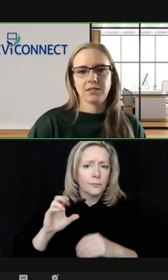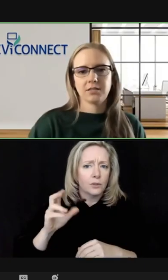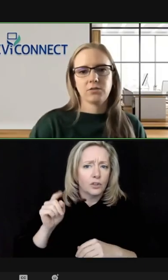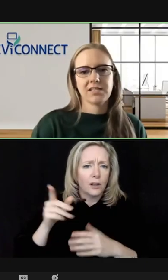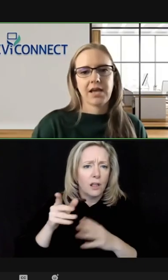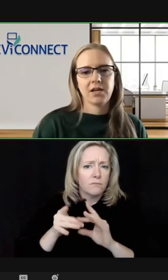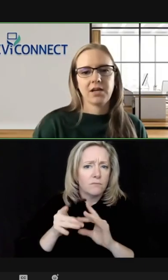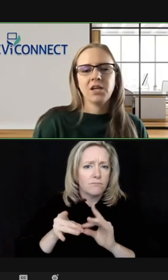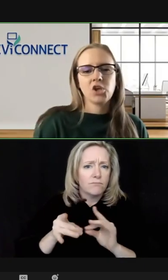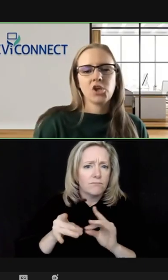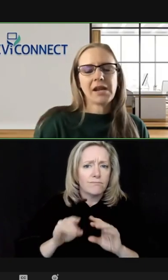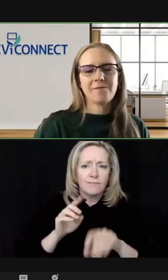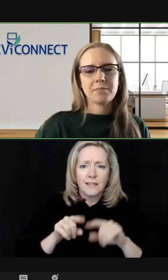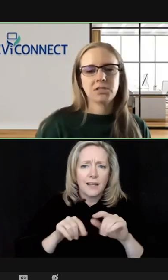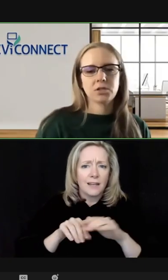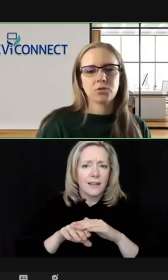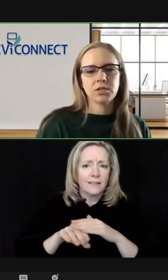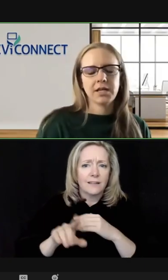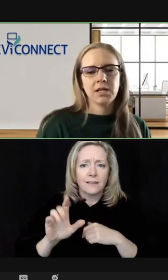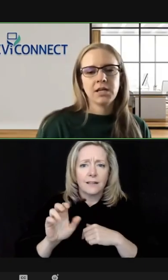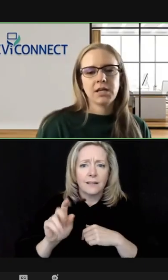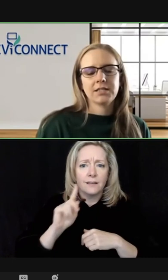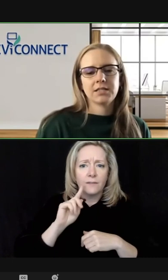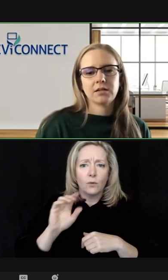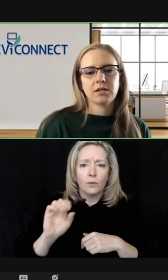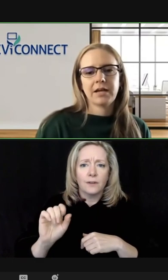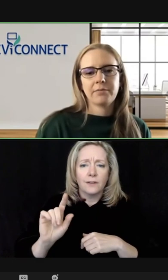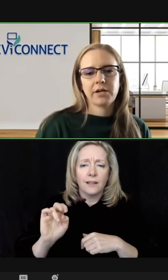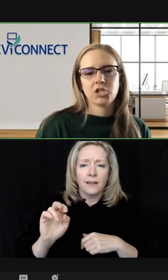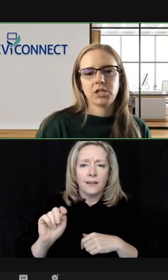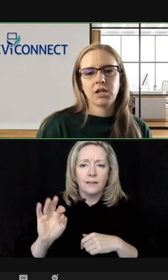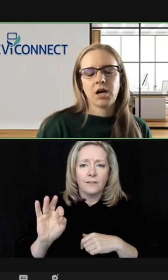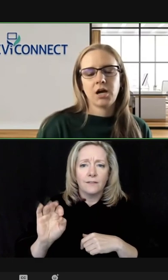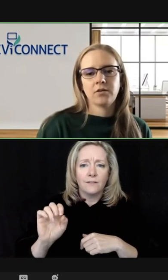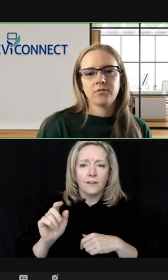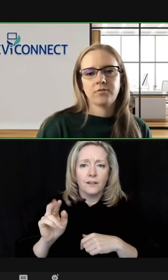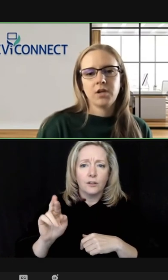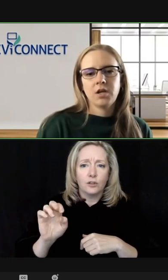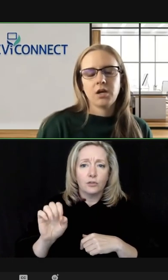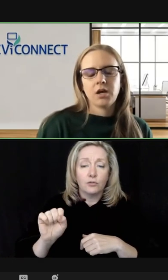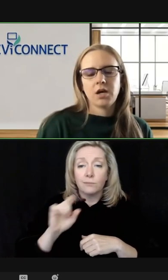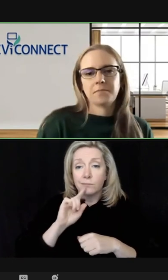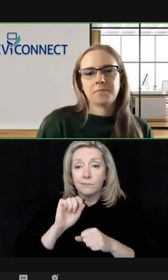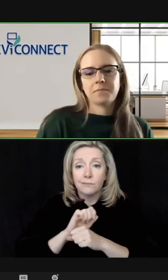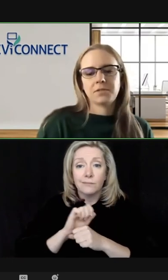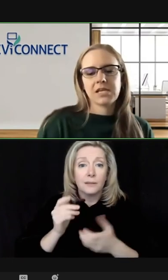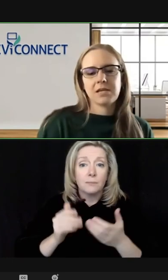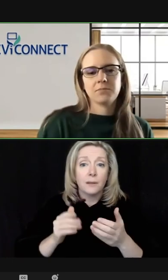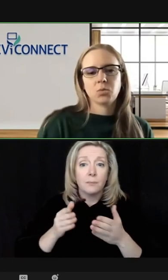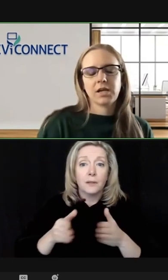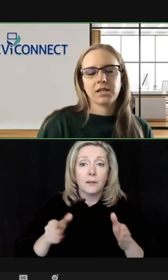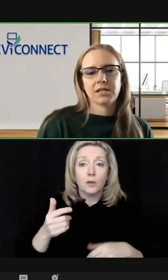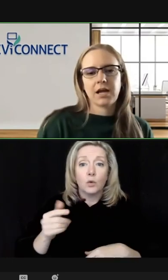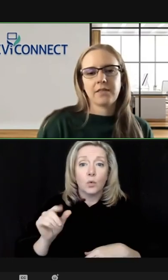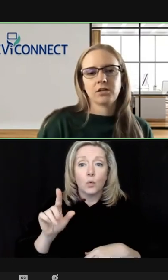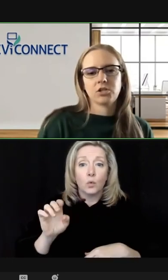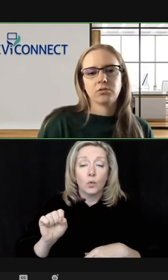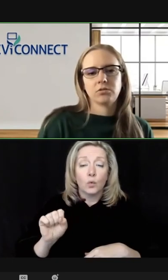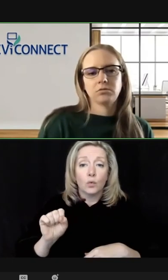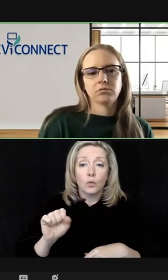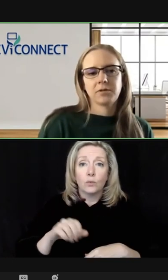paste it at the end so you guys have it. You might even be able to Google it. It's a collaboration of teams